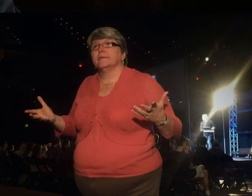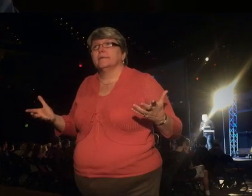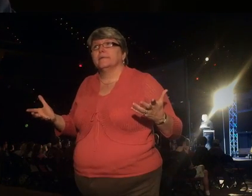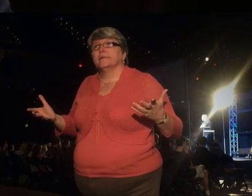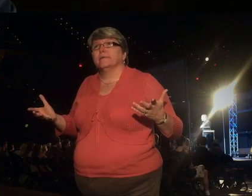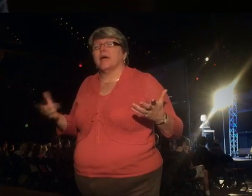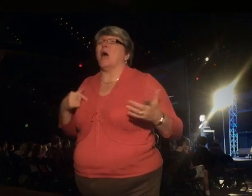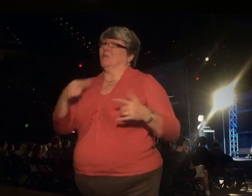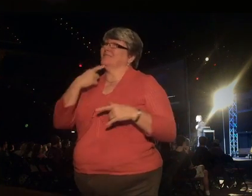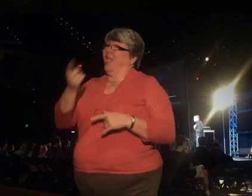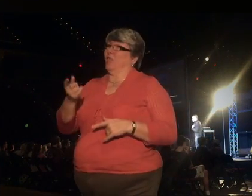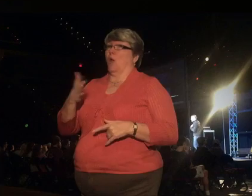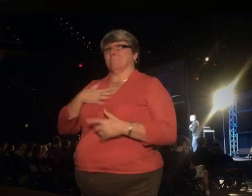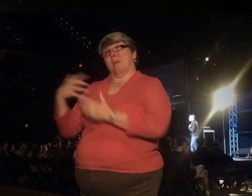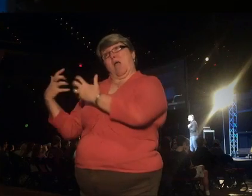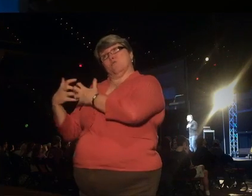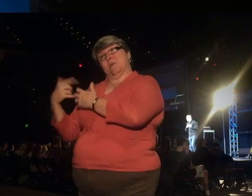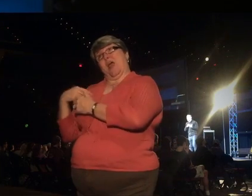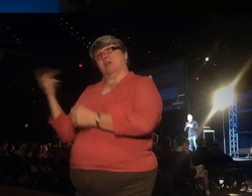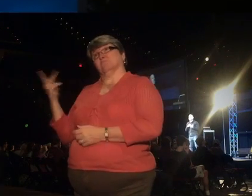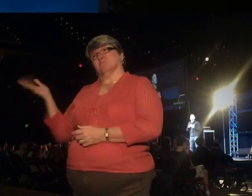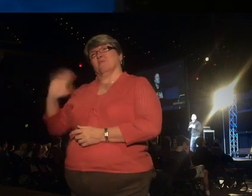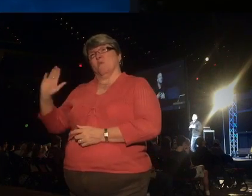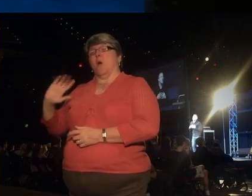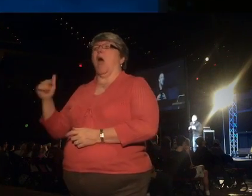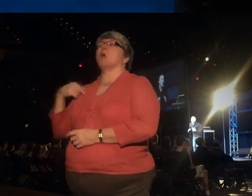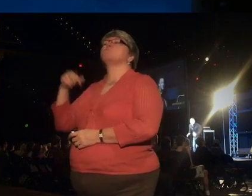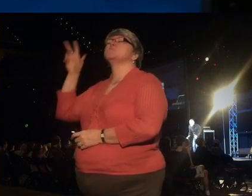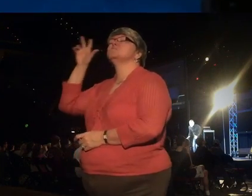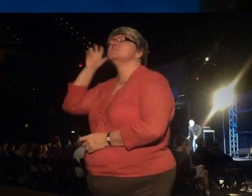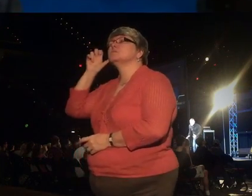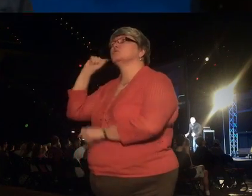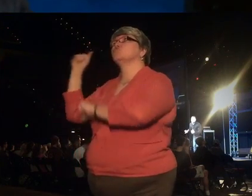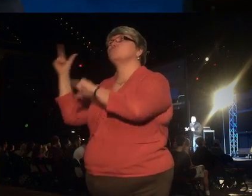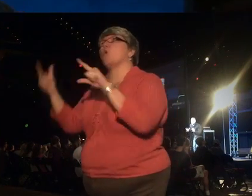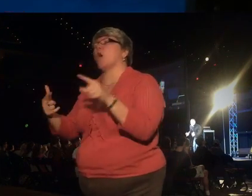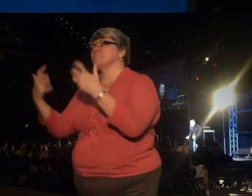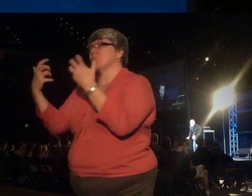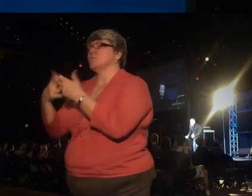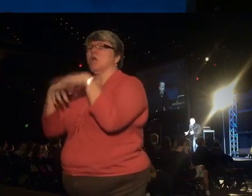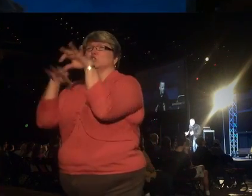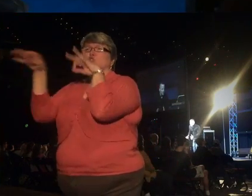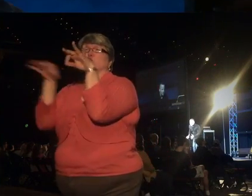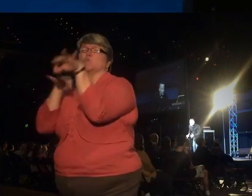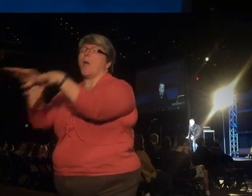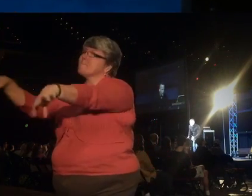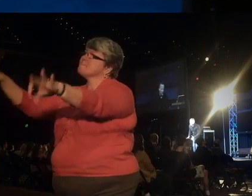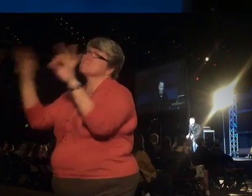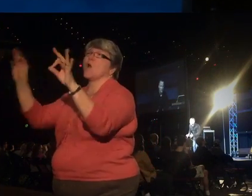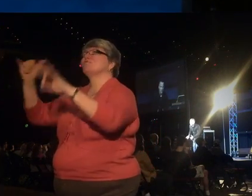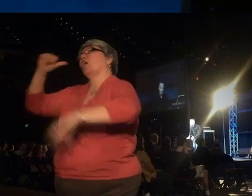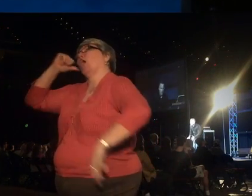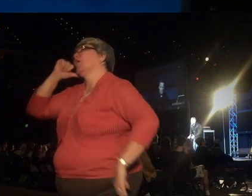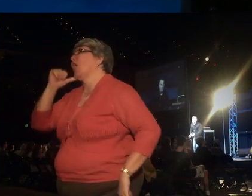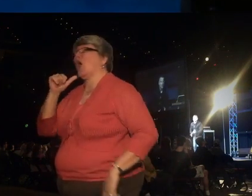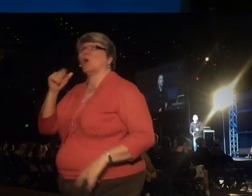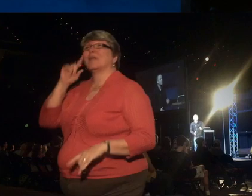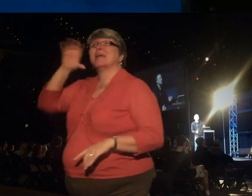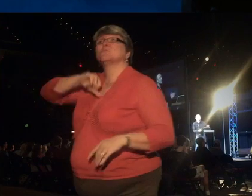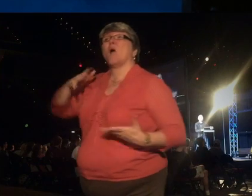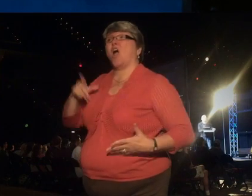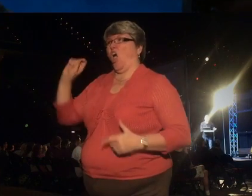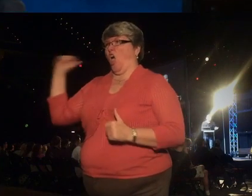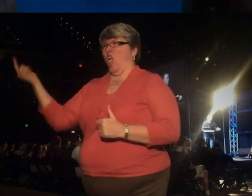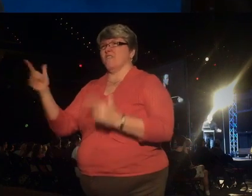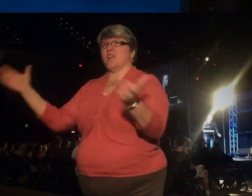tell you, anecdotally for me, my roommates and I used to do that. I listened to all of them describe their ideal girl. And you know what? All